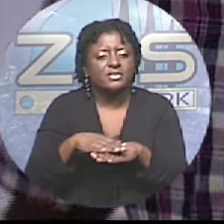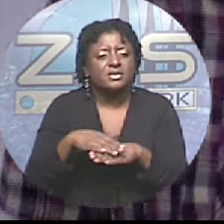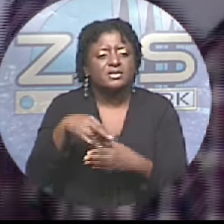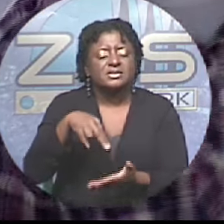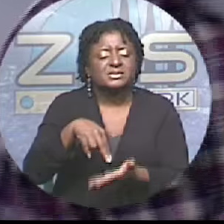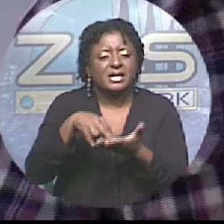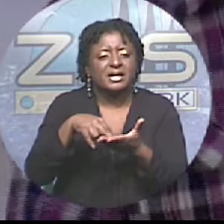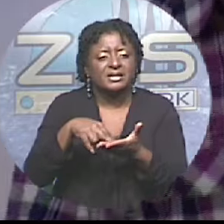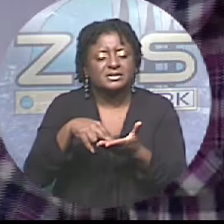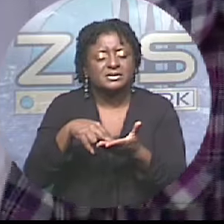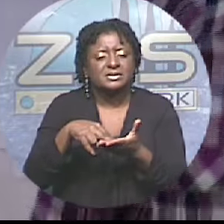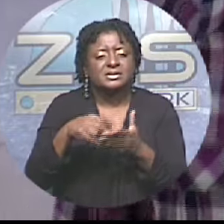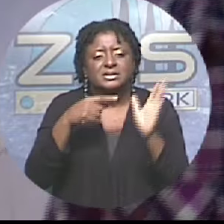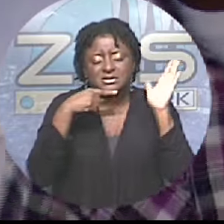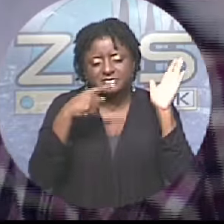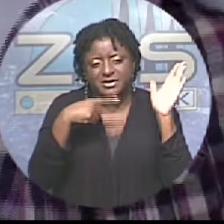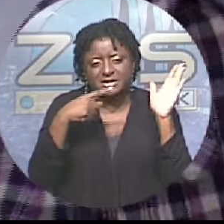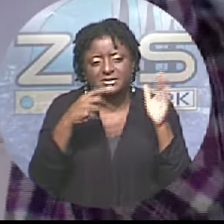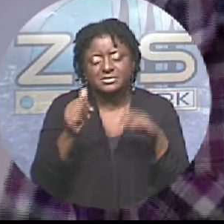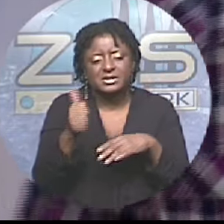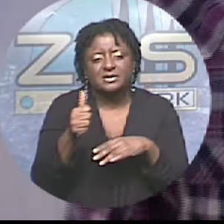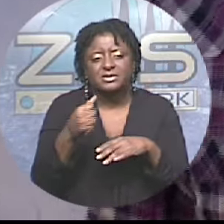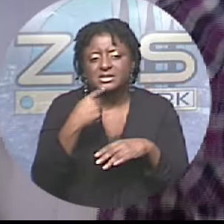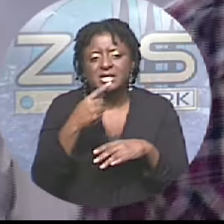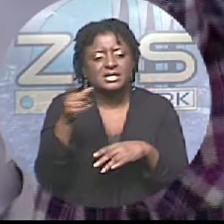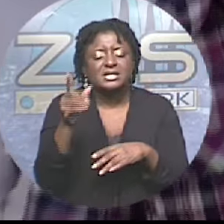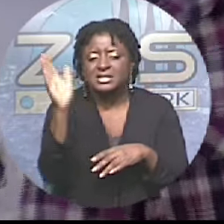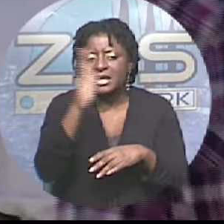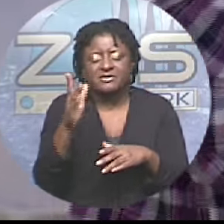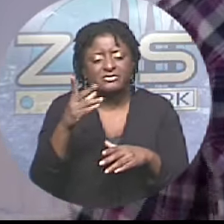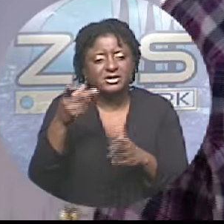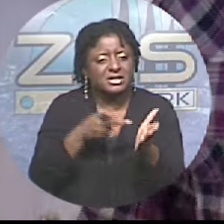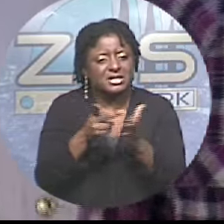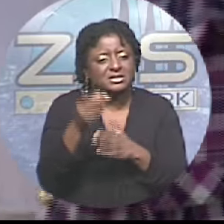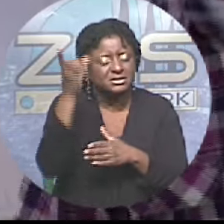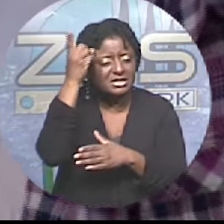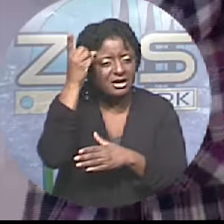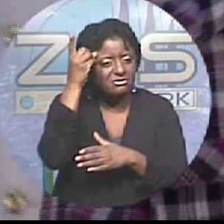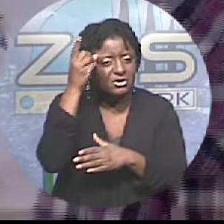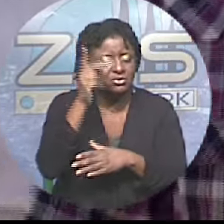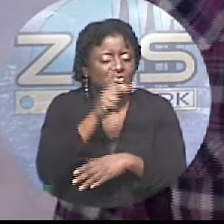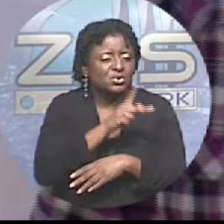telling jurors that he never killed Dario China Knowles and doesn't know anything about it.